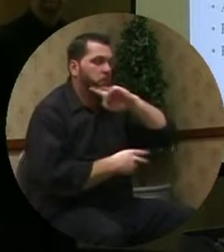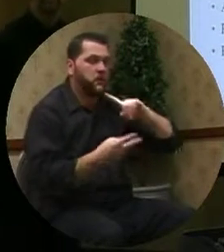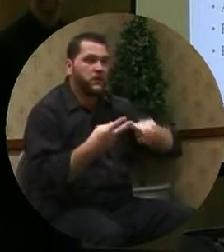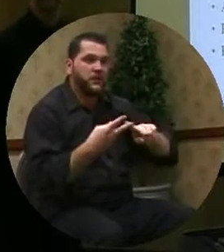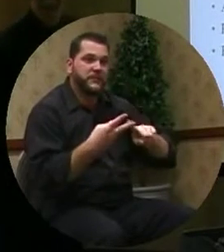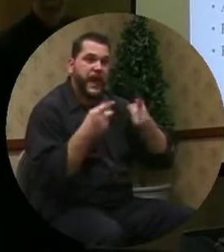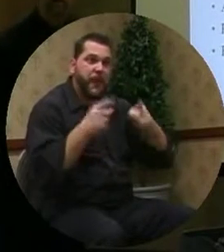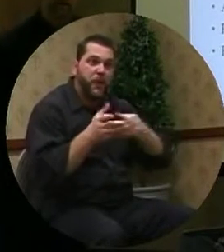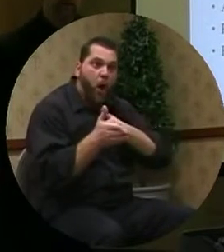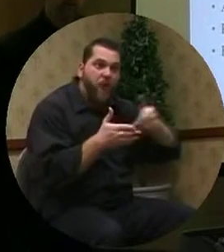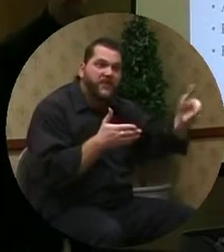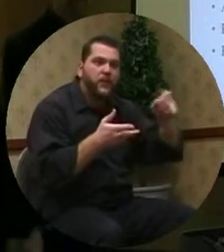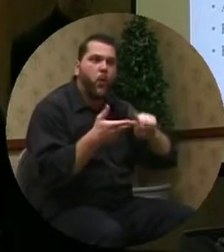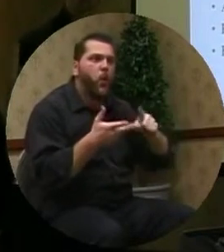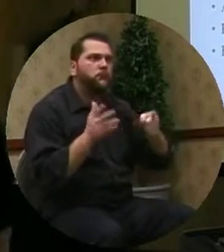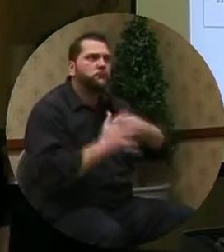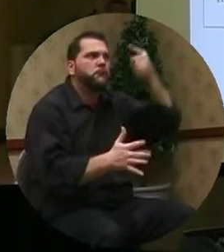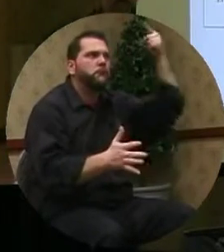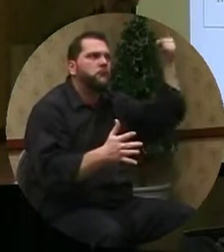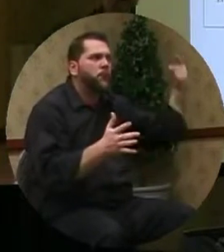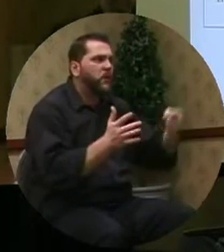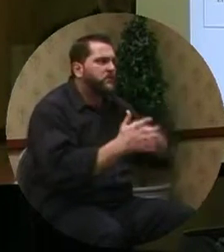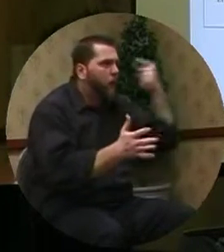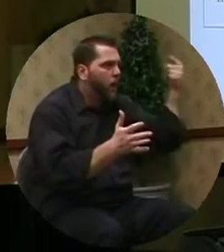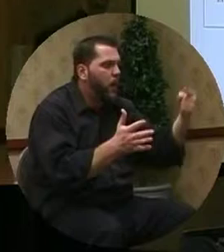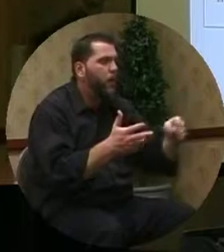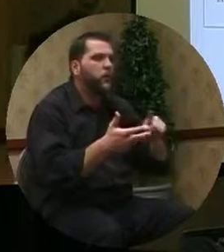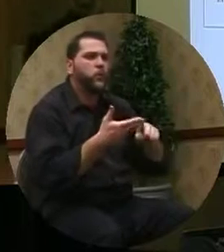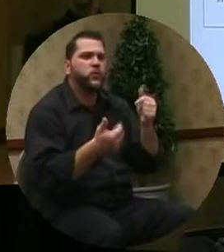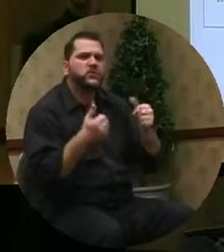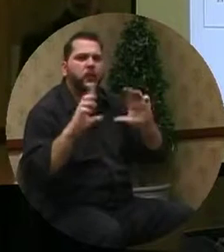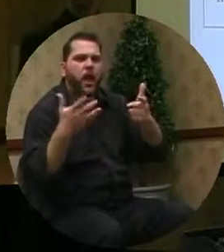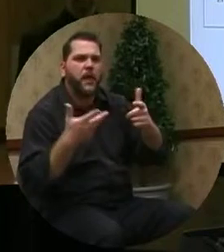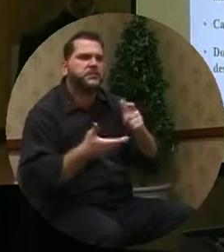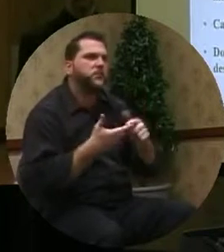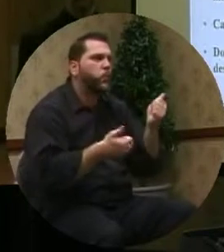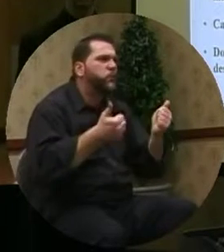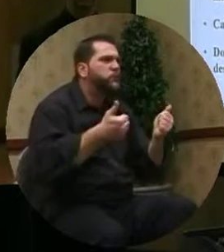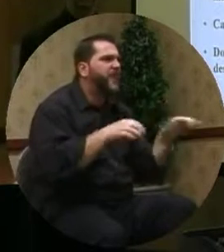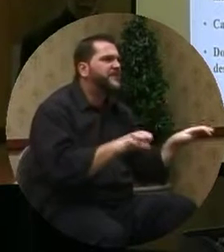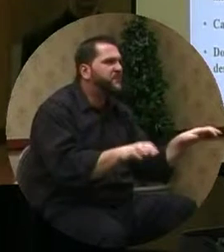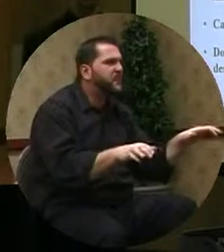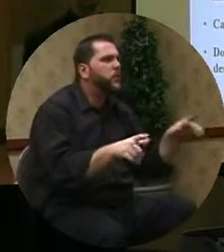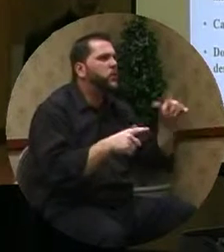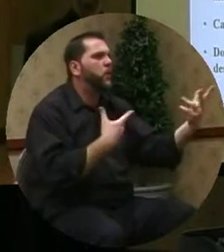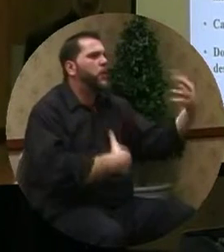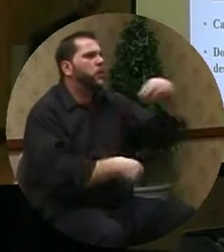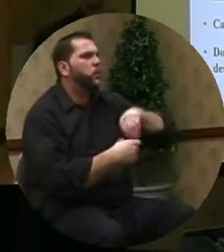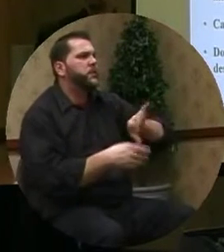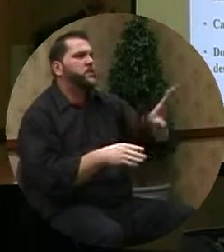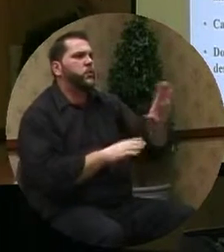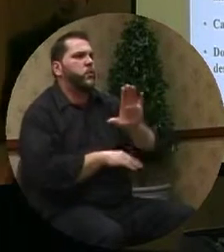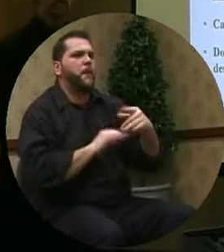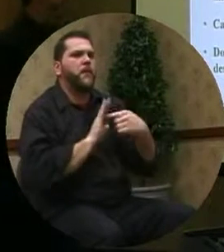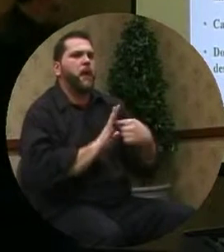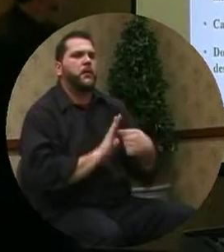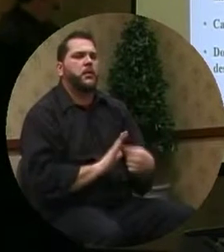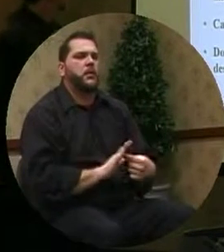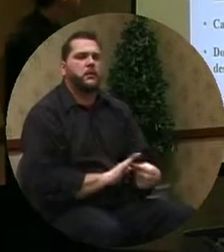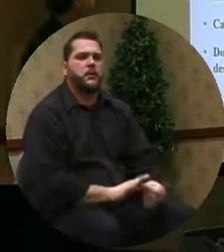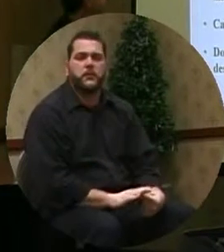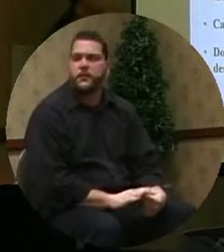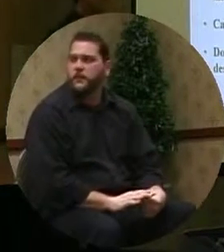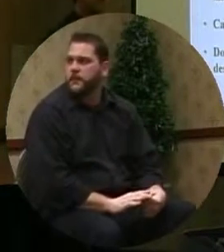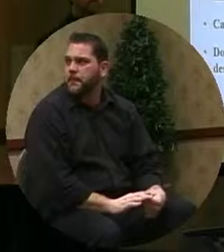low frequency, what, classes or activities, etc. And you're going to build those into your model. Before you